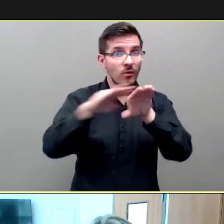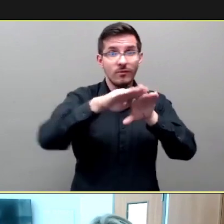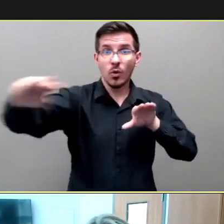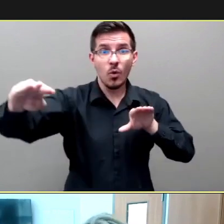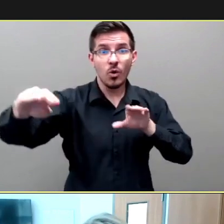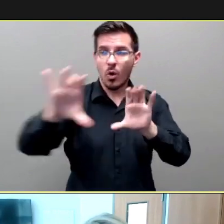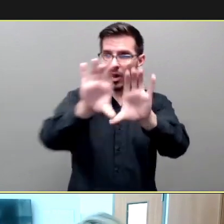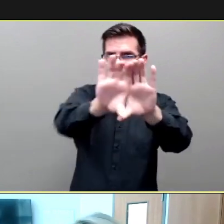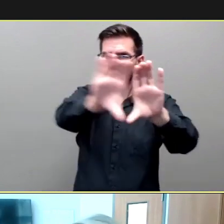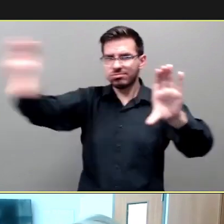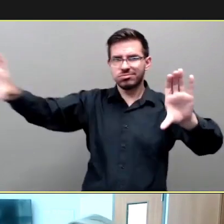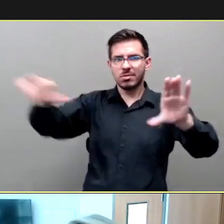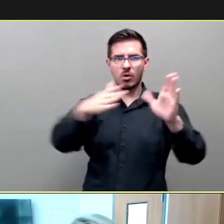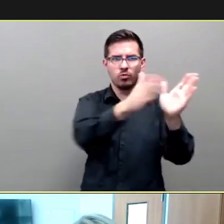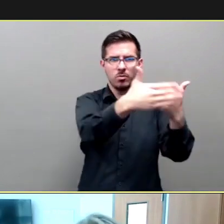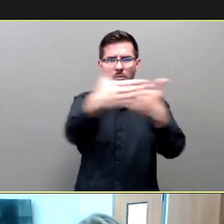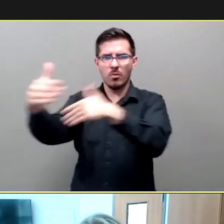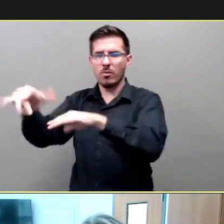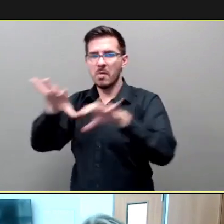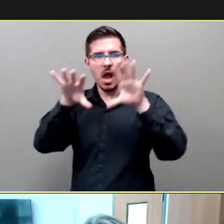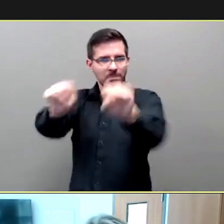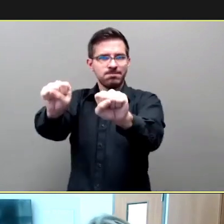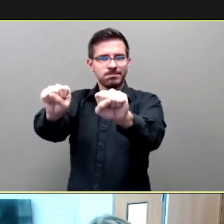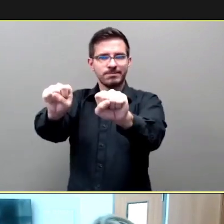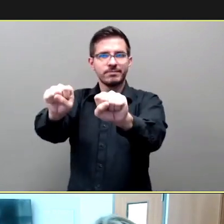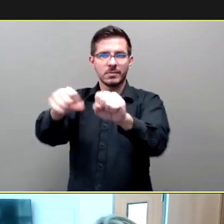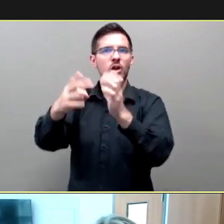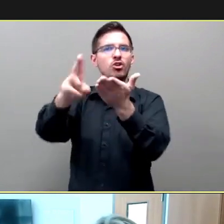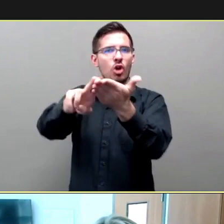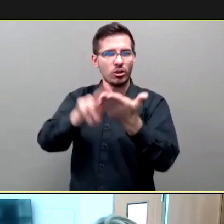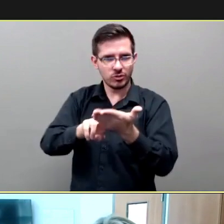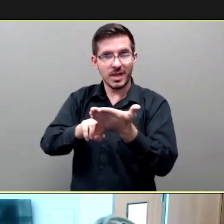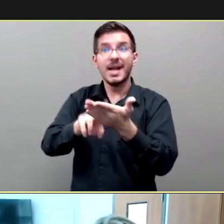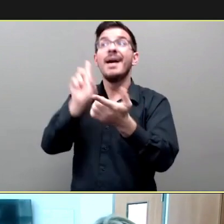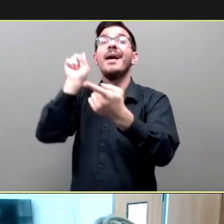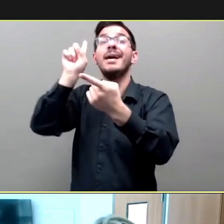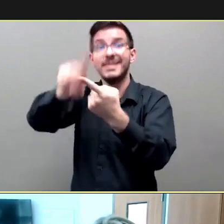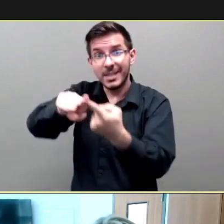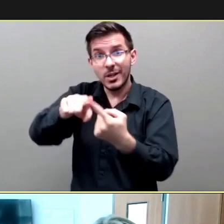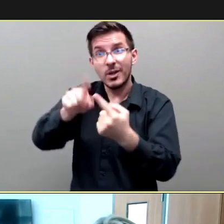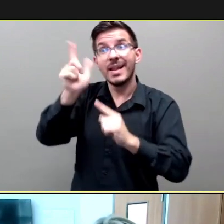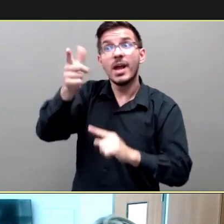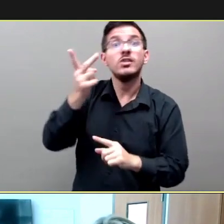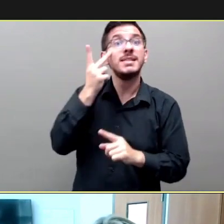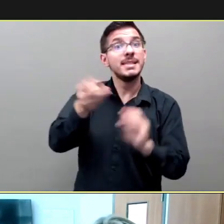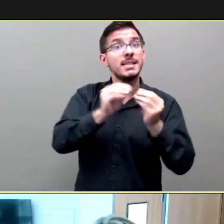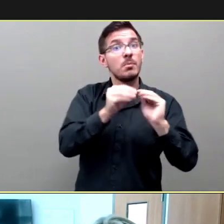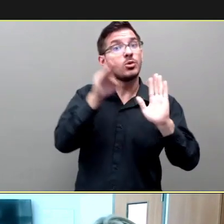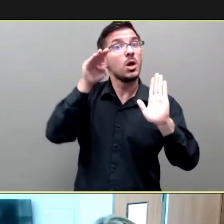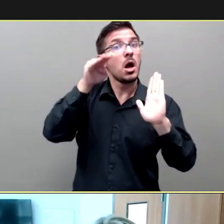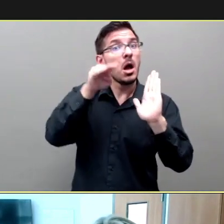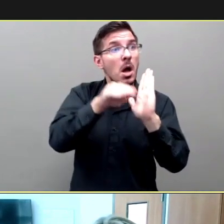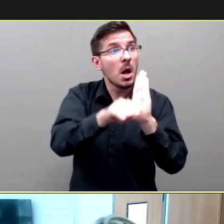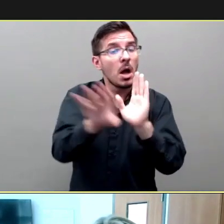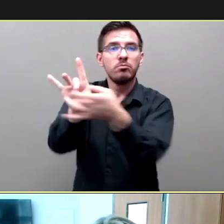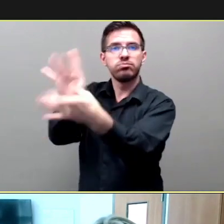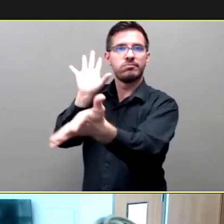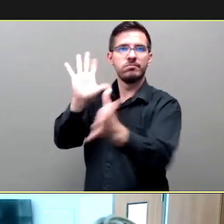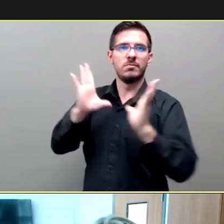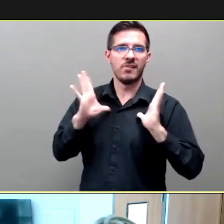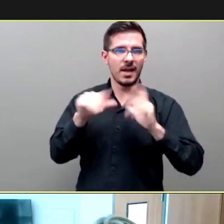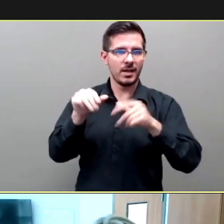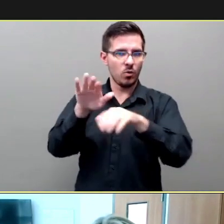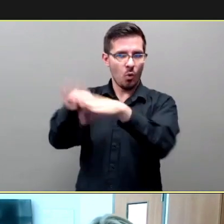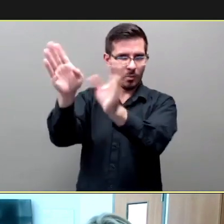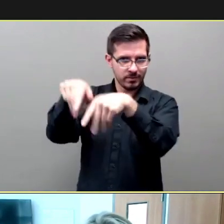the hotel and just keep that on contract until we see case counts go down. So basically, it's case counts will